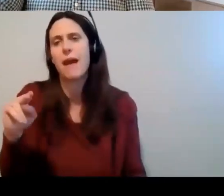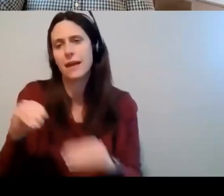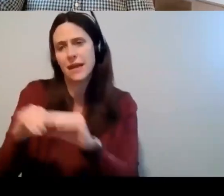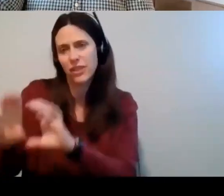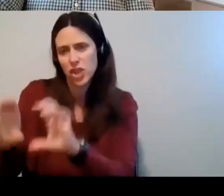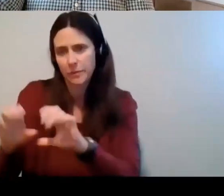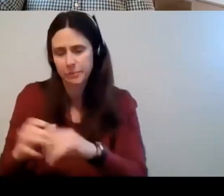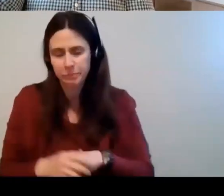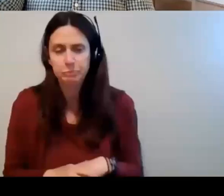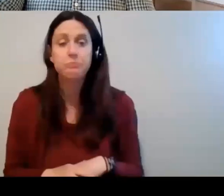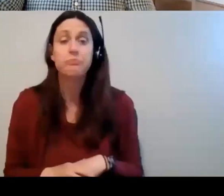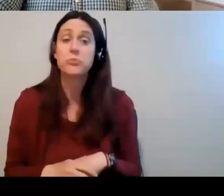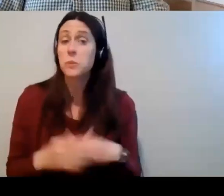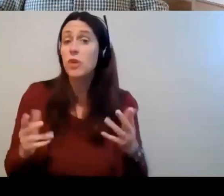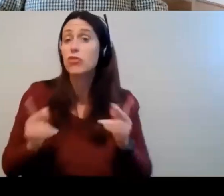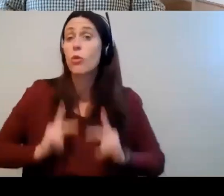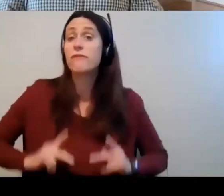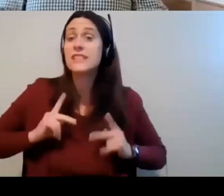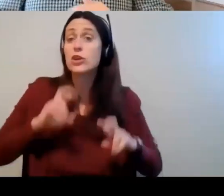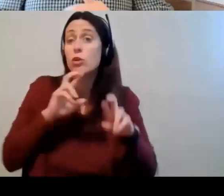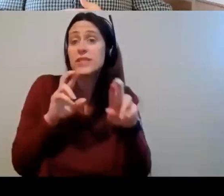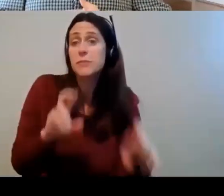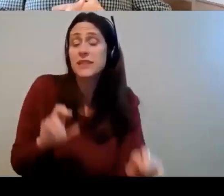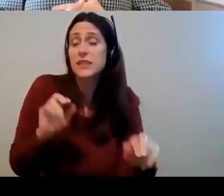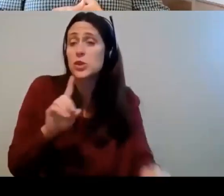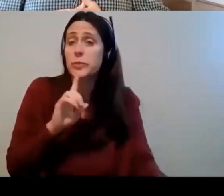So some of the things we might experience: physical responses to trauma,